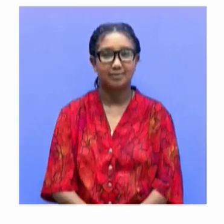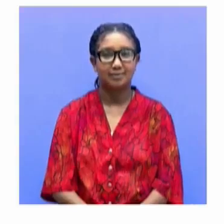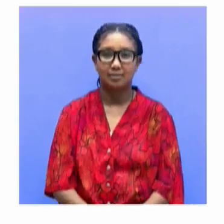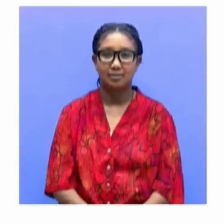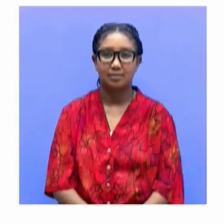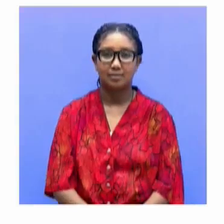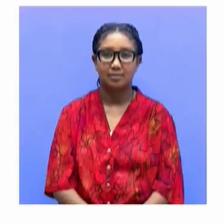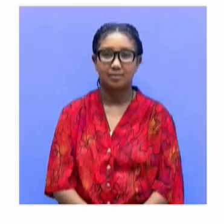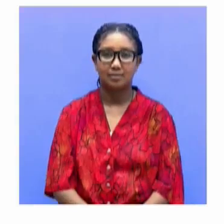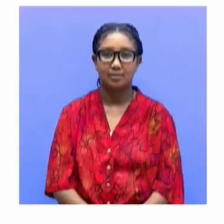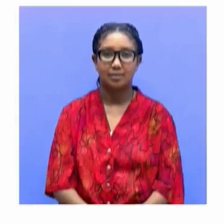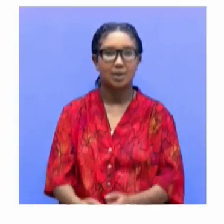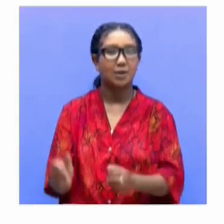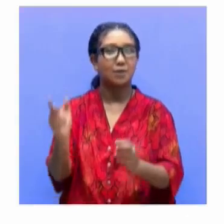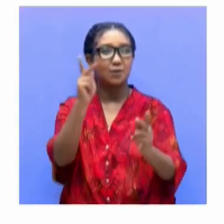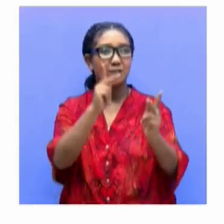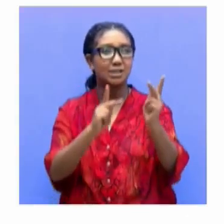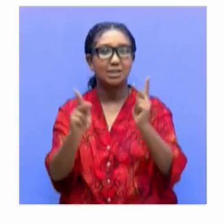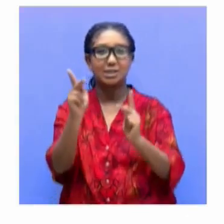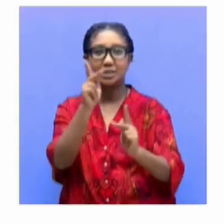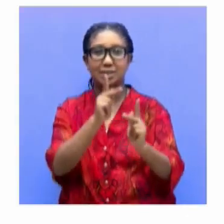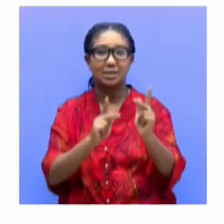and visited